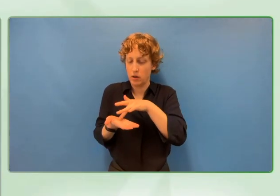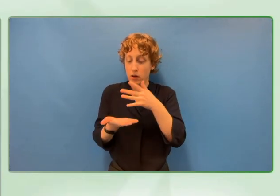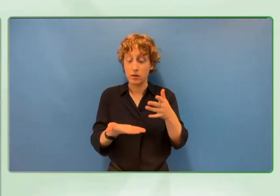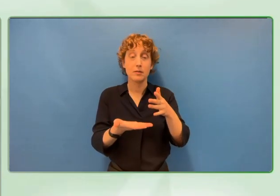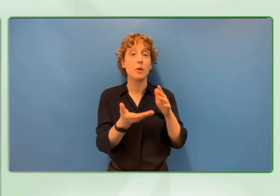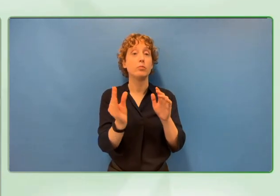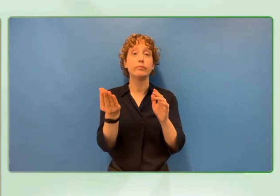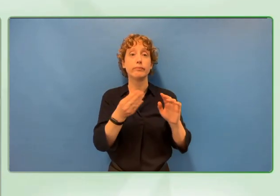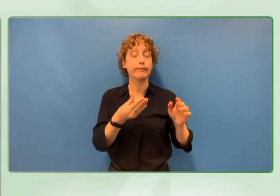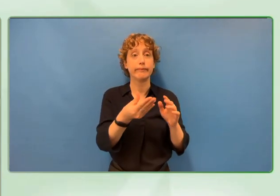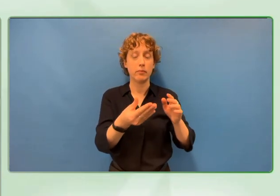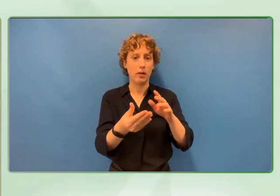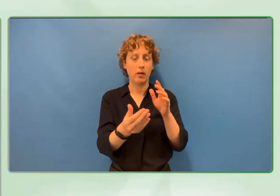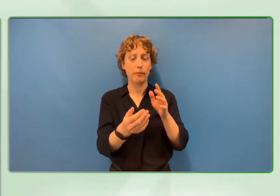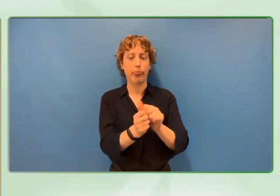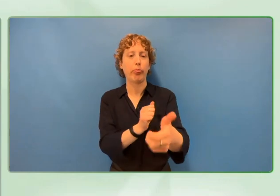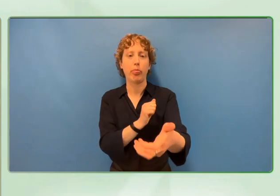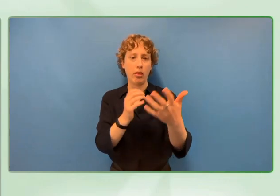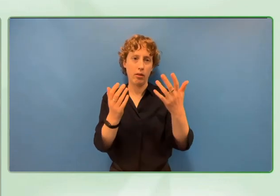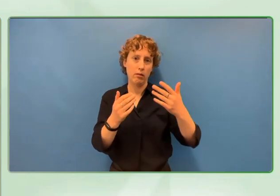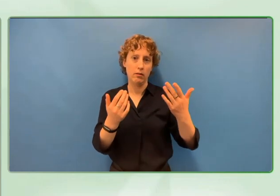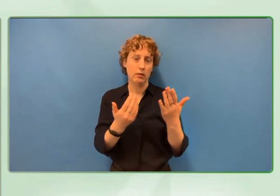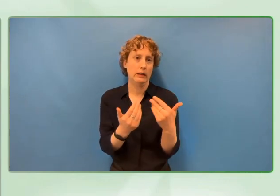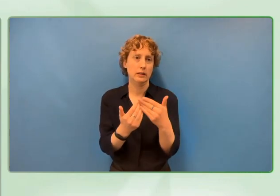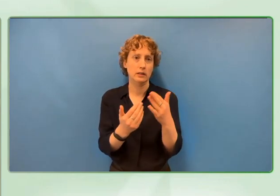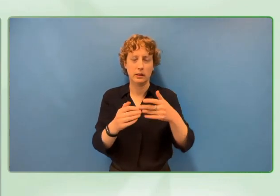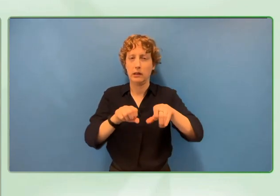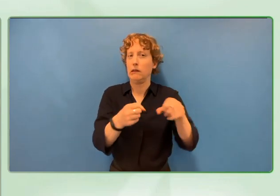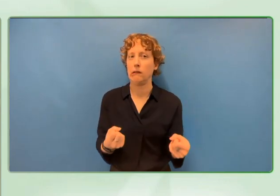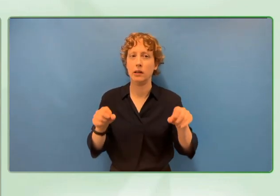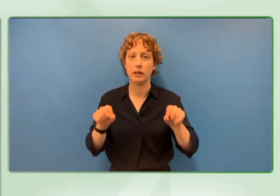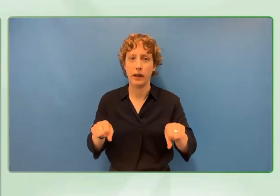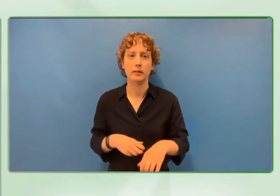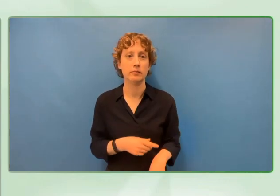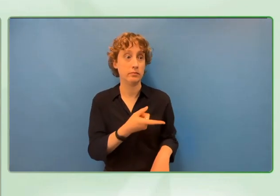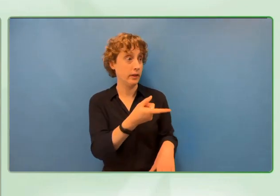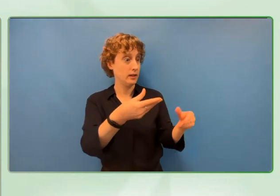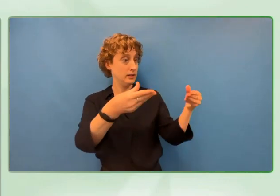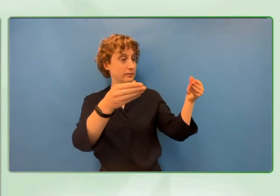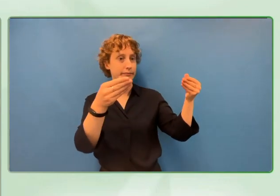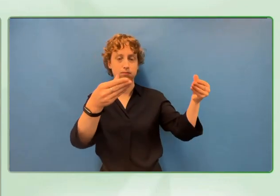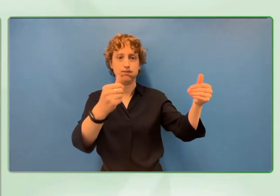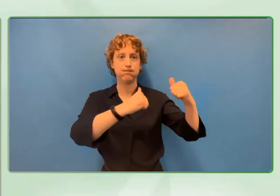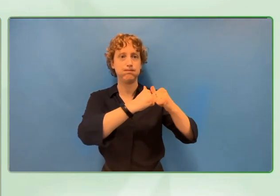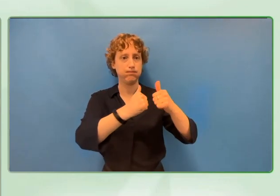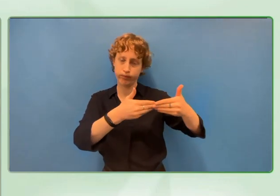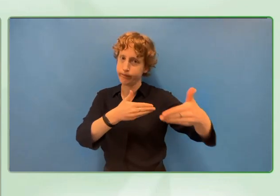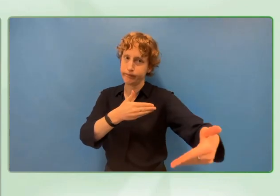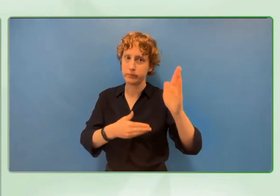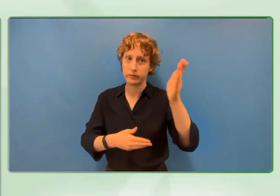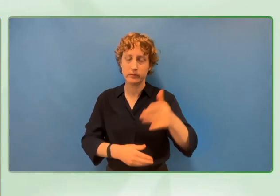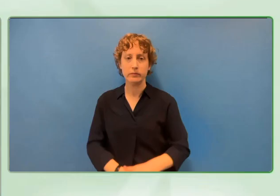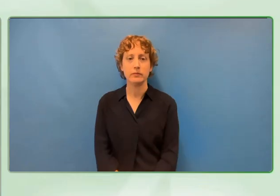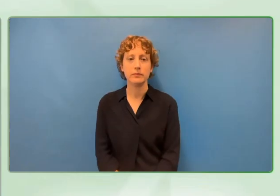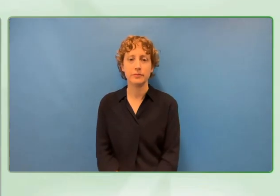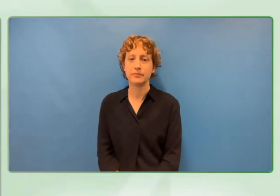when you throw it. They're throwable. Yeah, exactly. And this is not throwable. Yeah. So. You know, I remember when I worked in similar